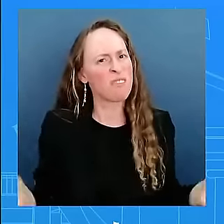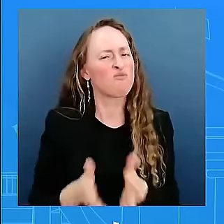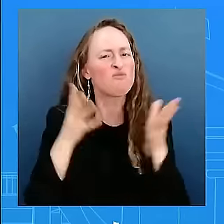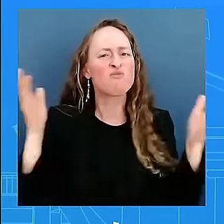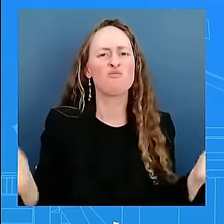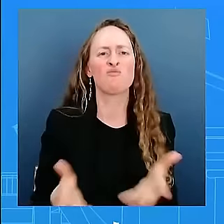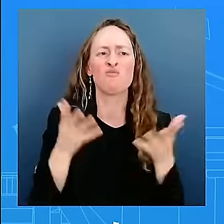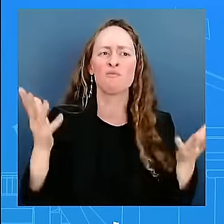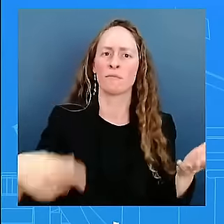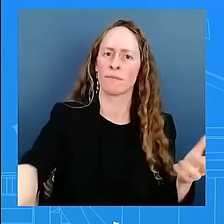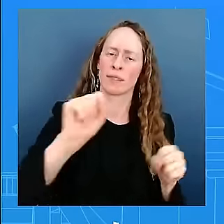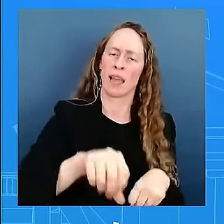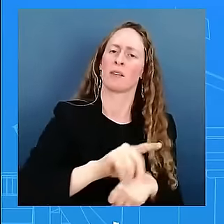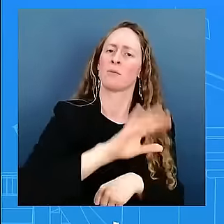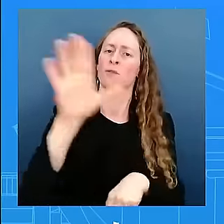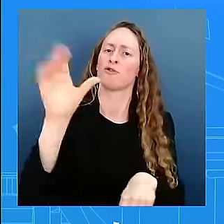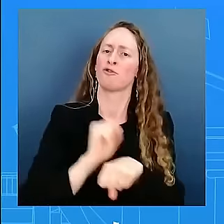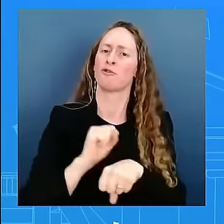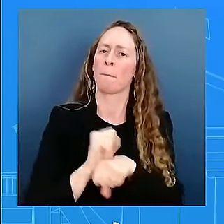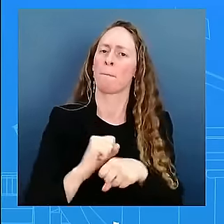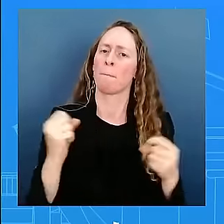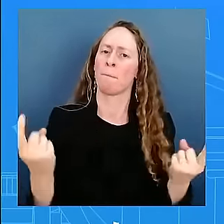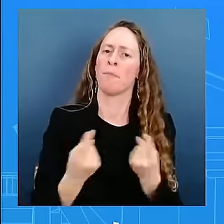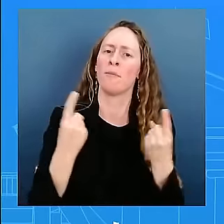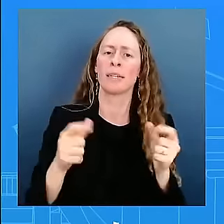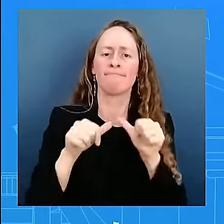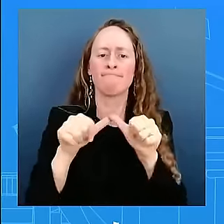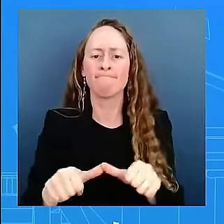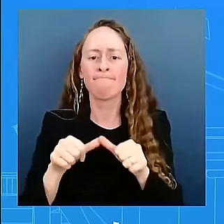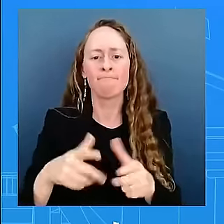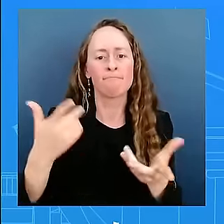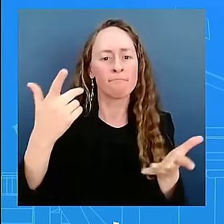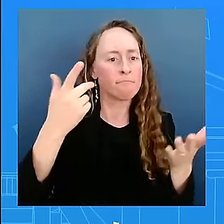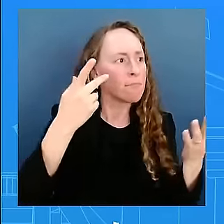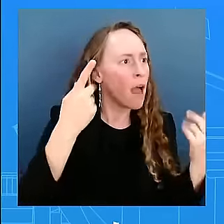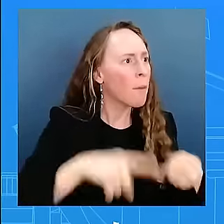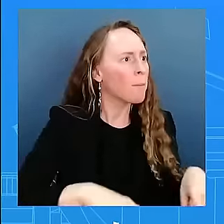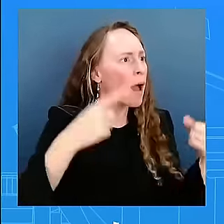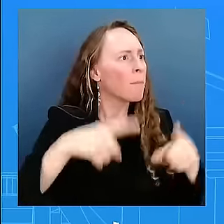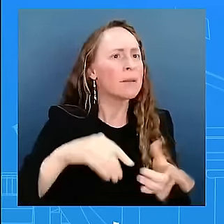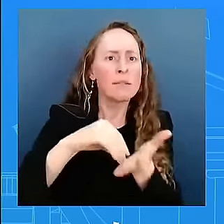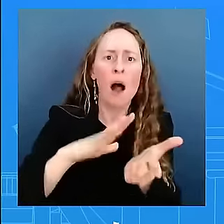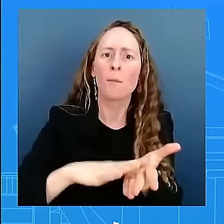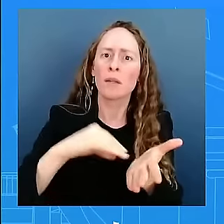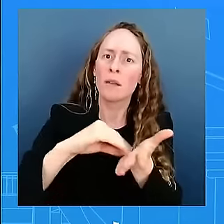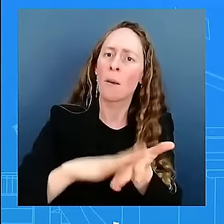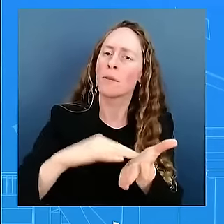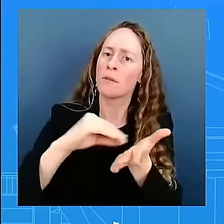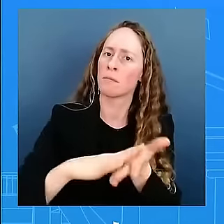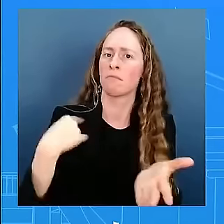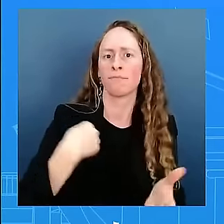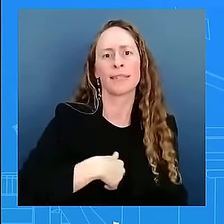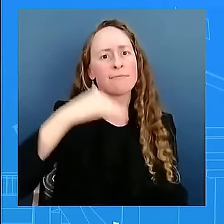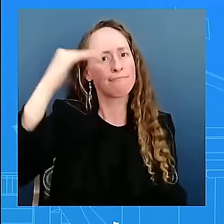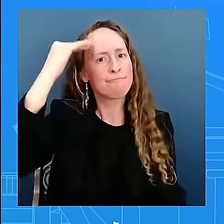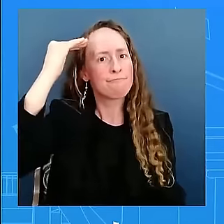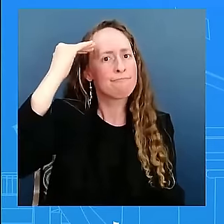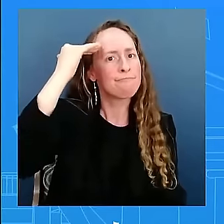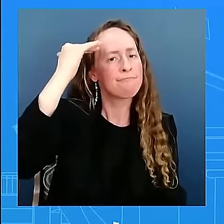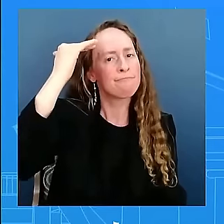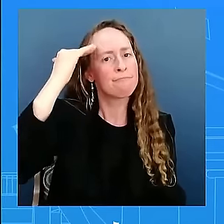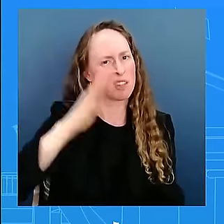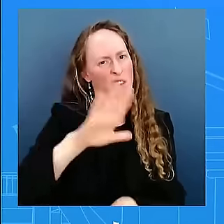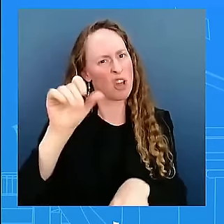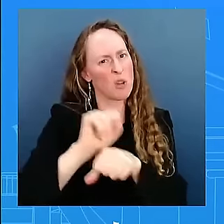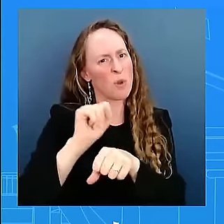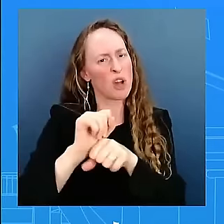see, what is happening on the ground wherever they are and reporting and making sure they are freely able to do that.